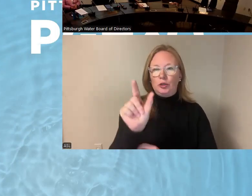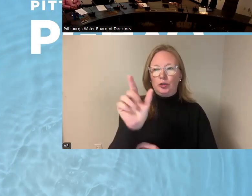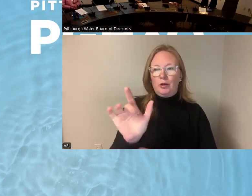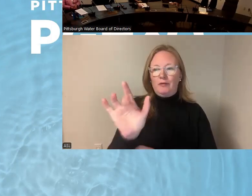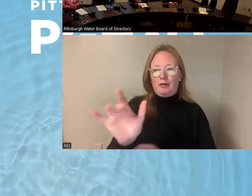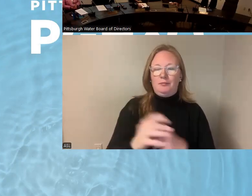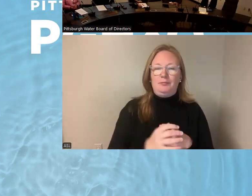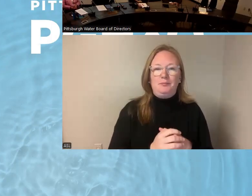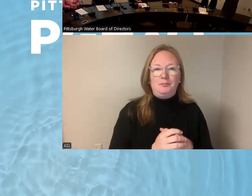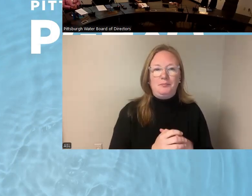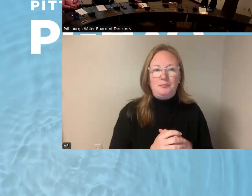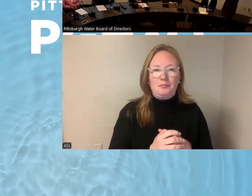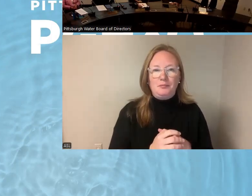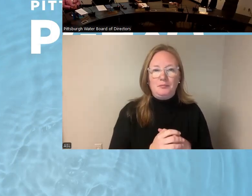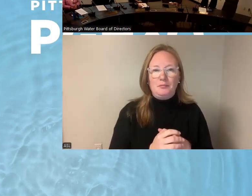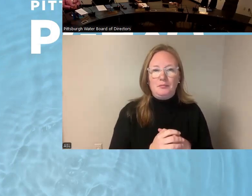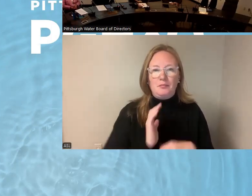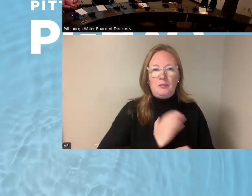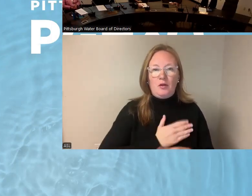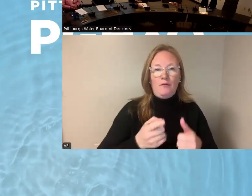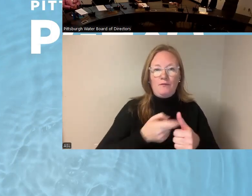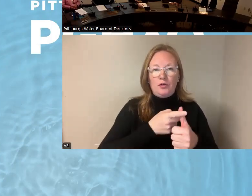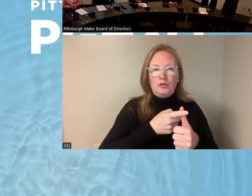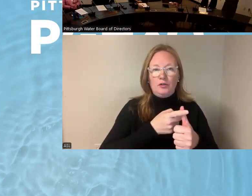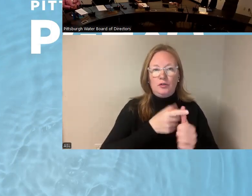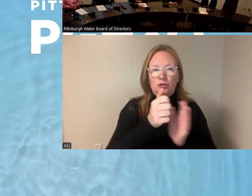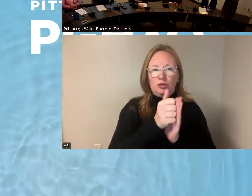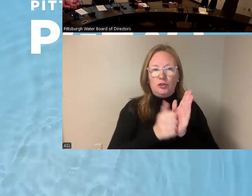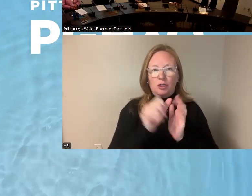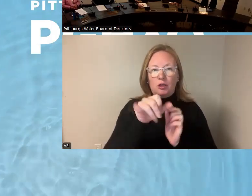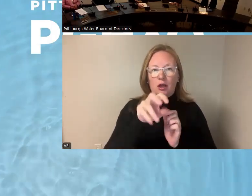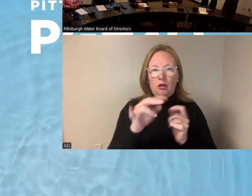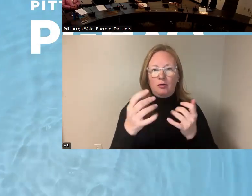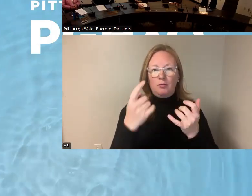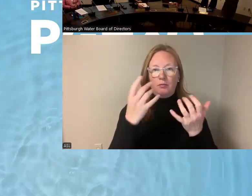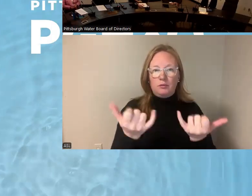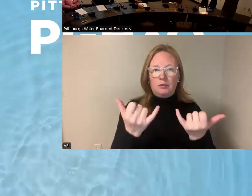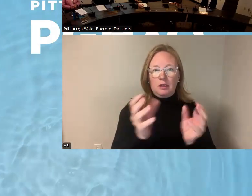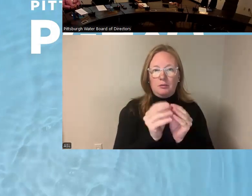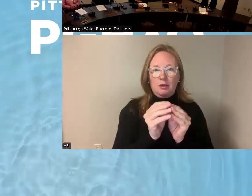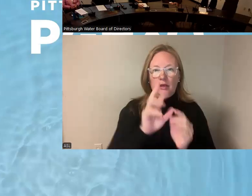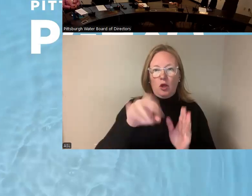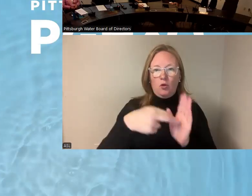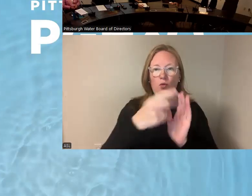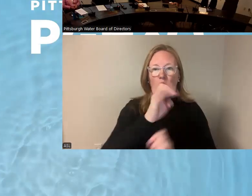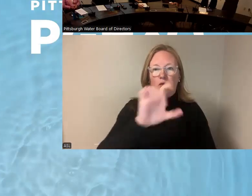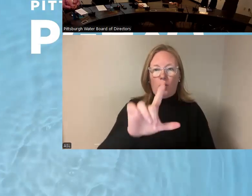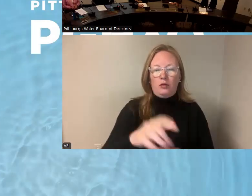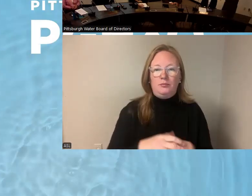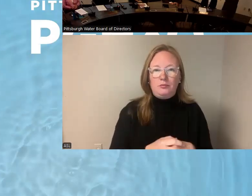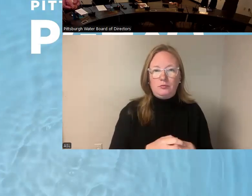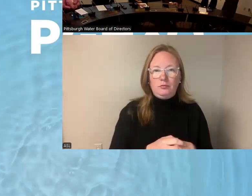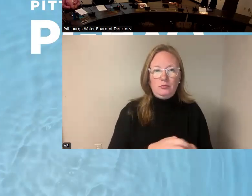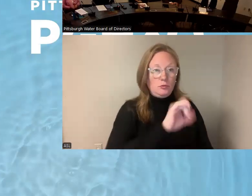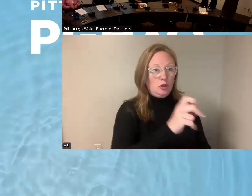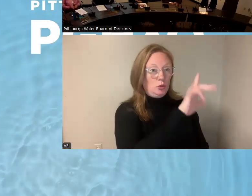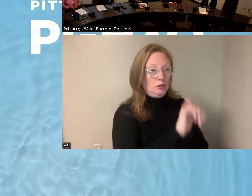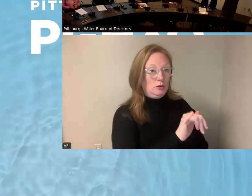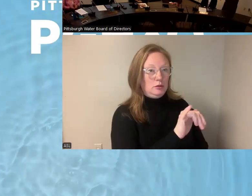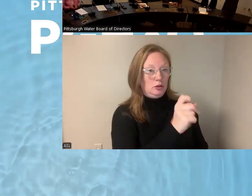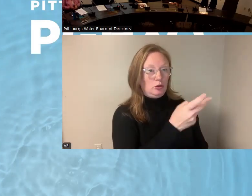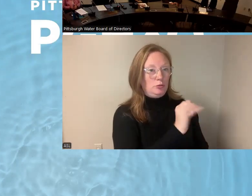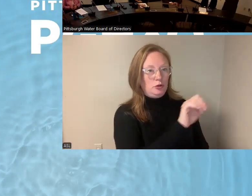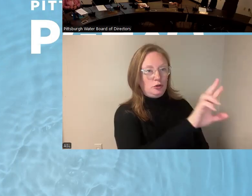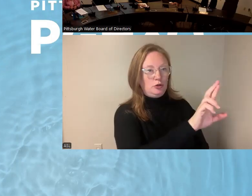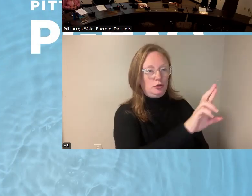2025. Our first agenda item for our meeting today is roll call. Mr. Schuley, Ms.